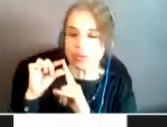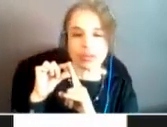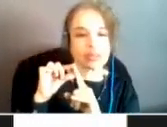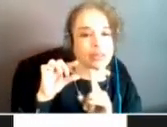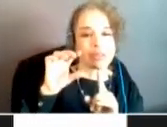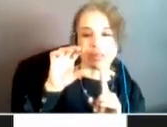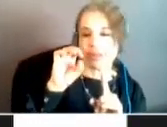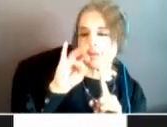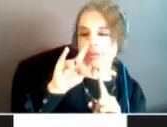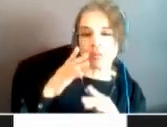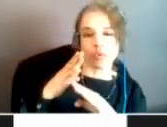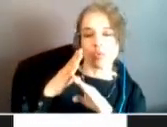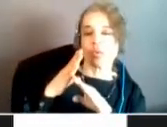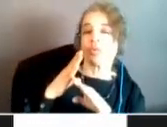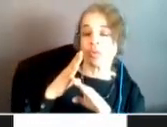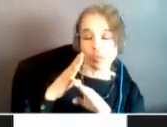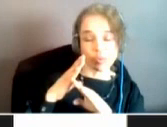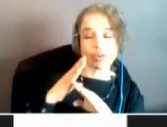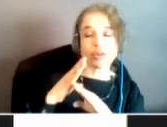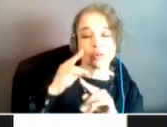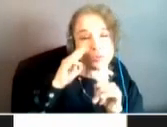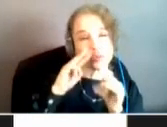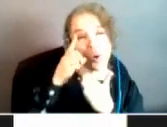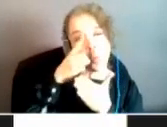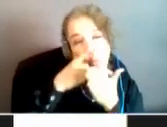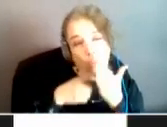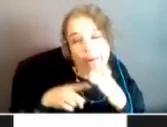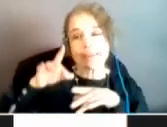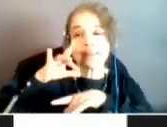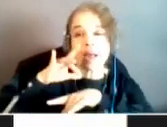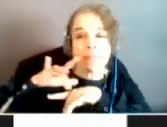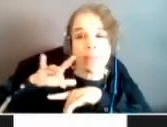tertiary prevention. We've got to really look at what is available,